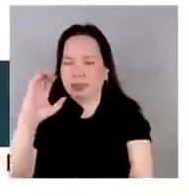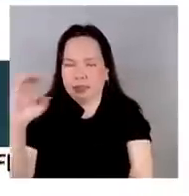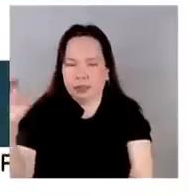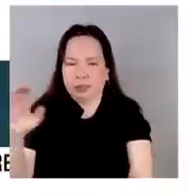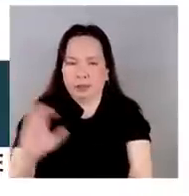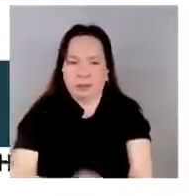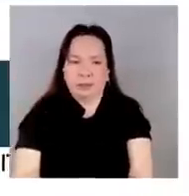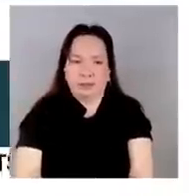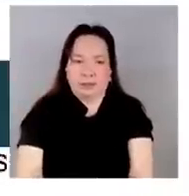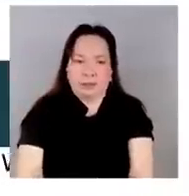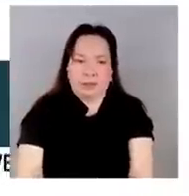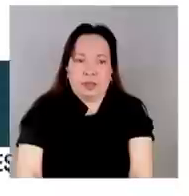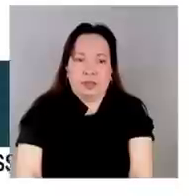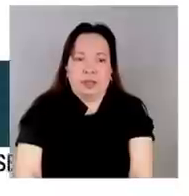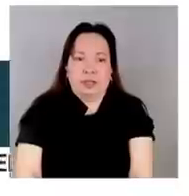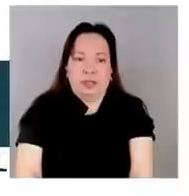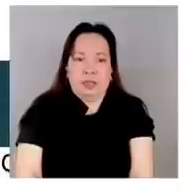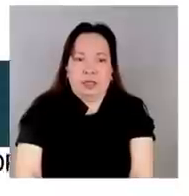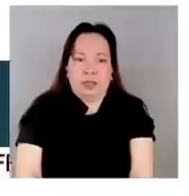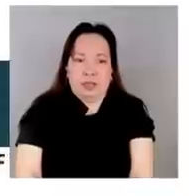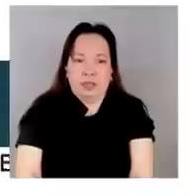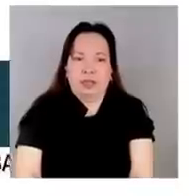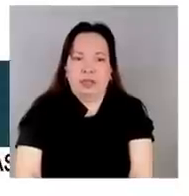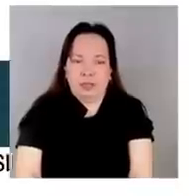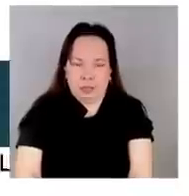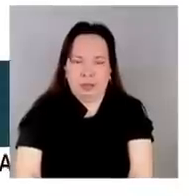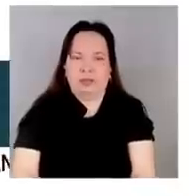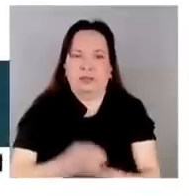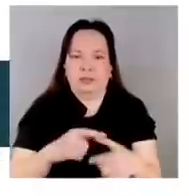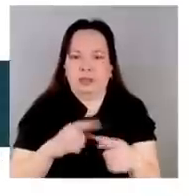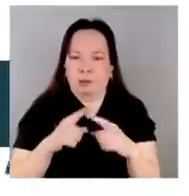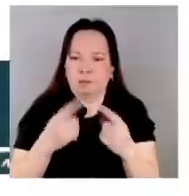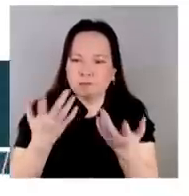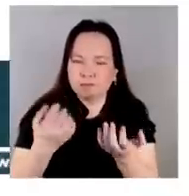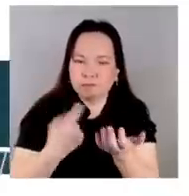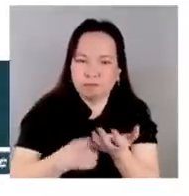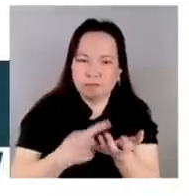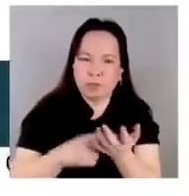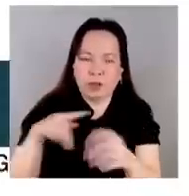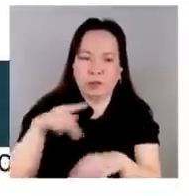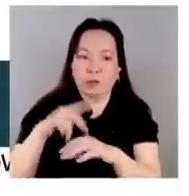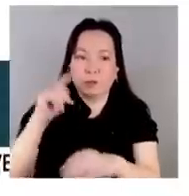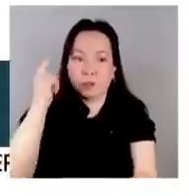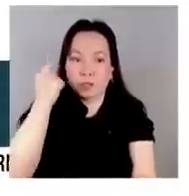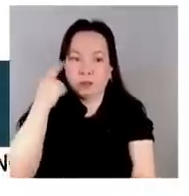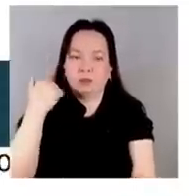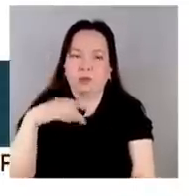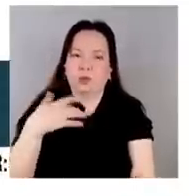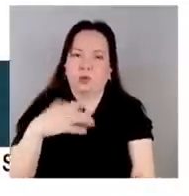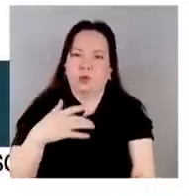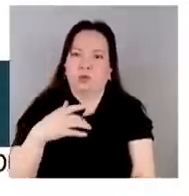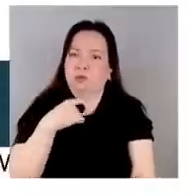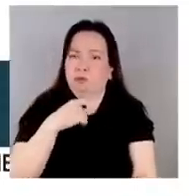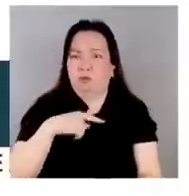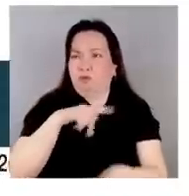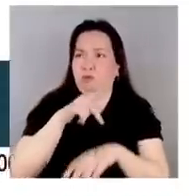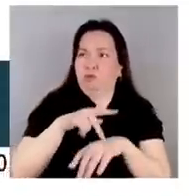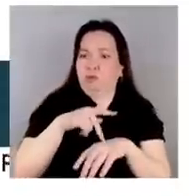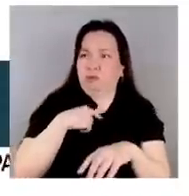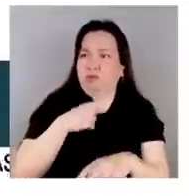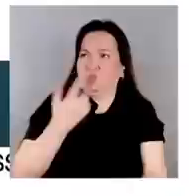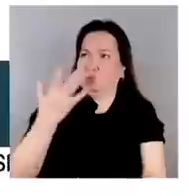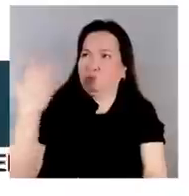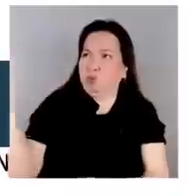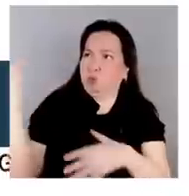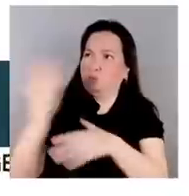want to go now into the argument of the Philippine government that this is an affront to the sovereignty of the nation. You know, Elaine, a